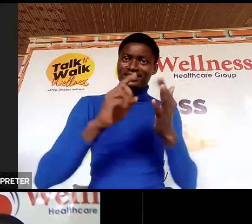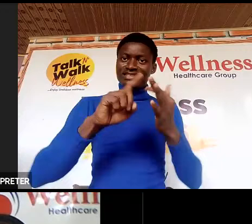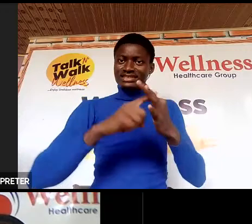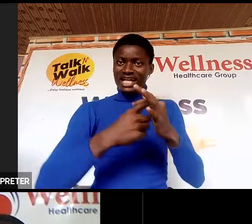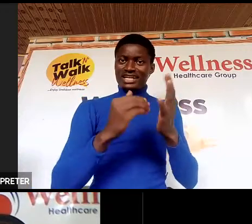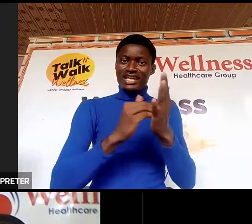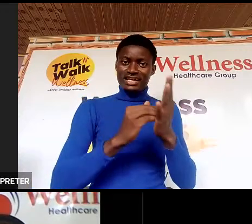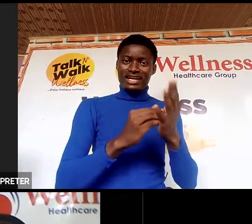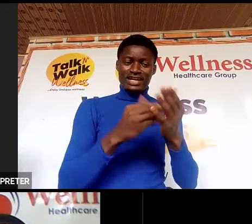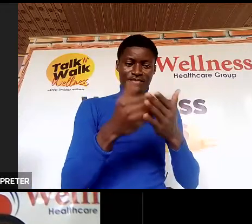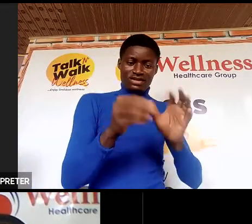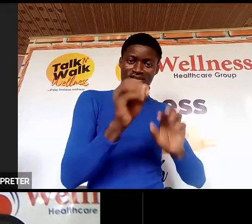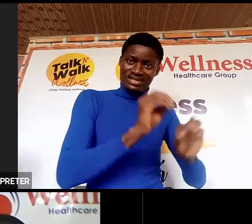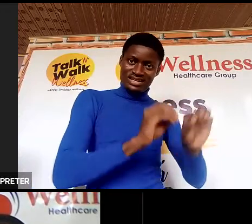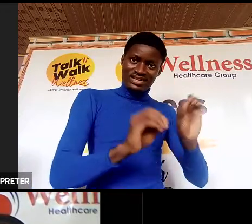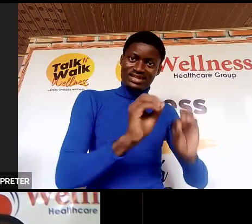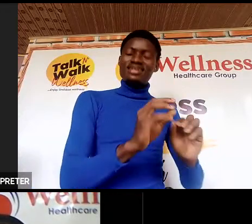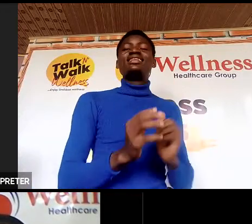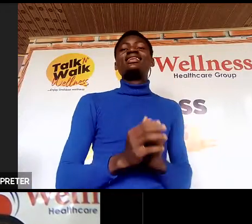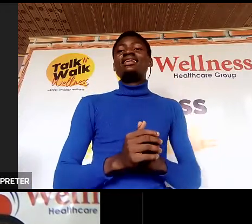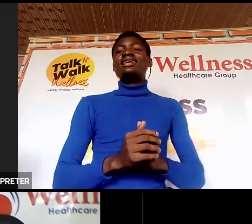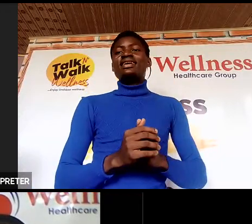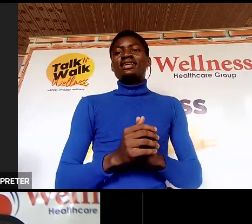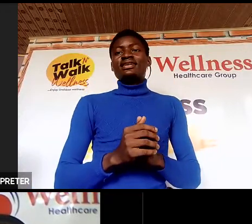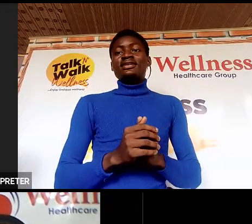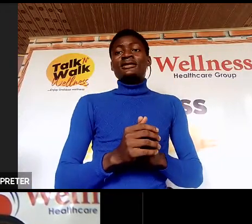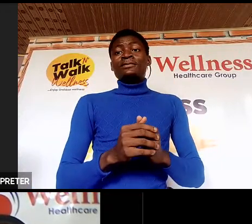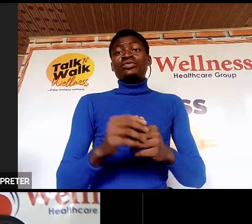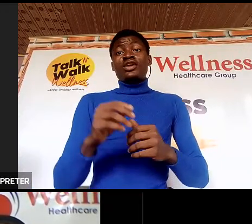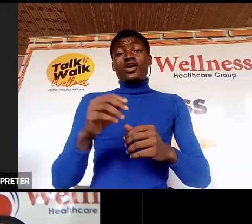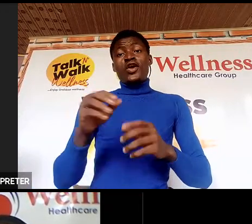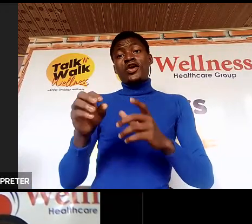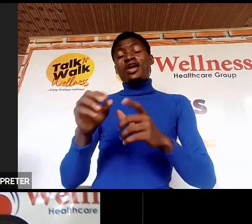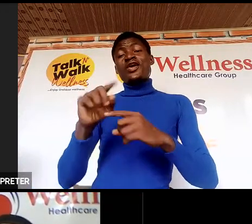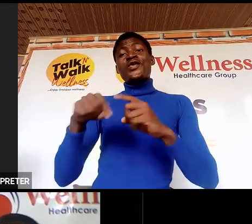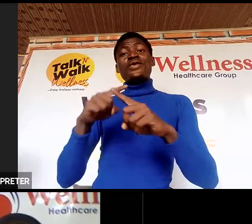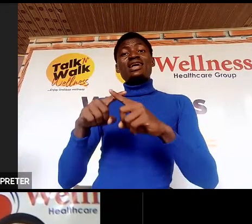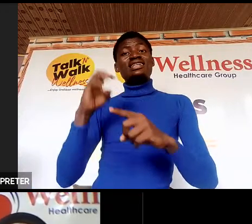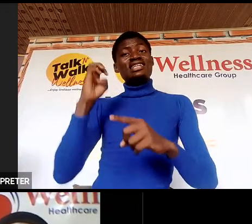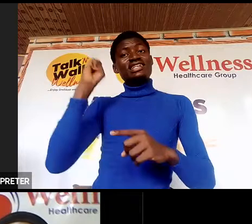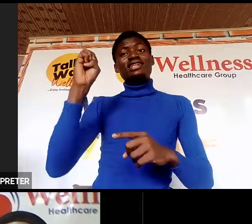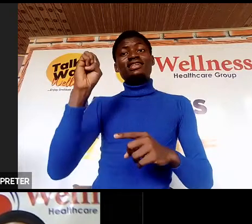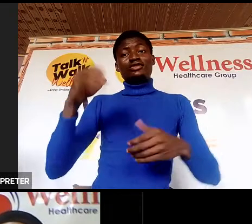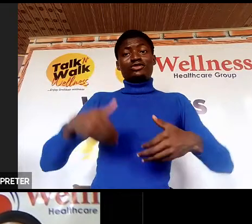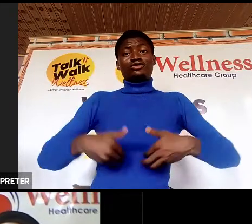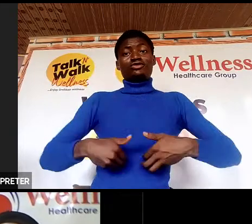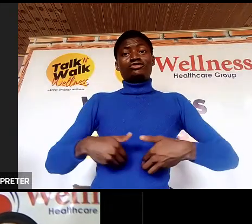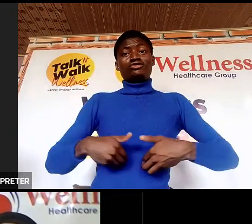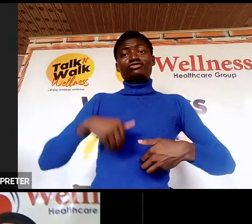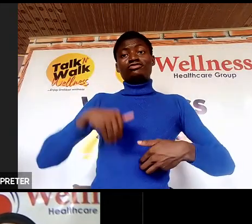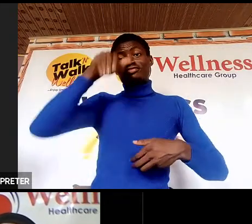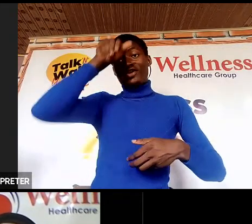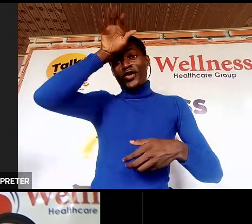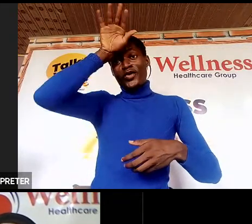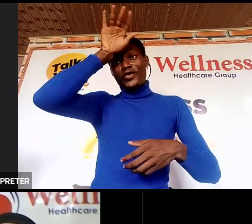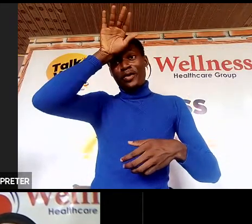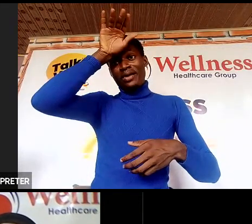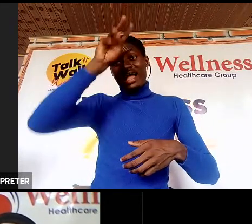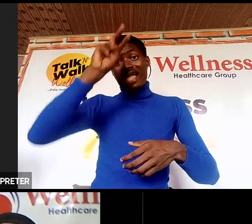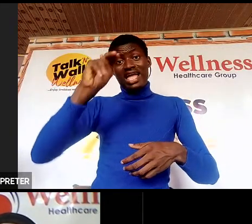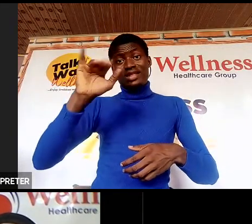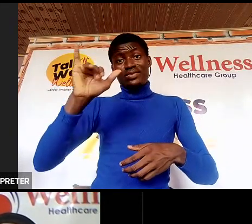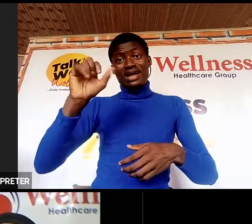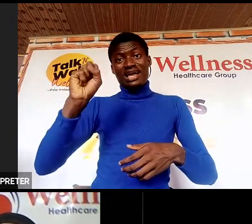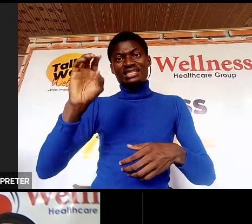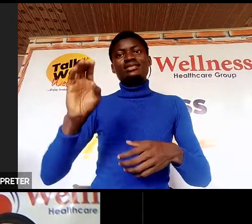youth copper, when I was earning barely nothing. So, and if you don't, this is why I keep saying that it's not really about how much you earn. It's